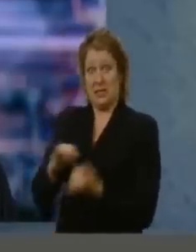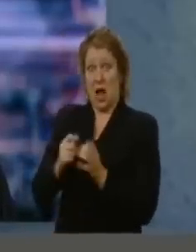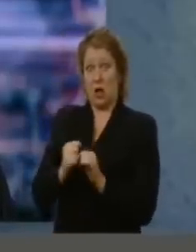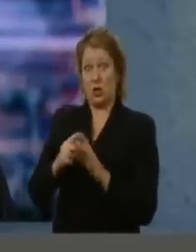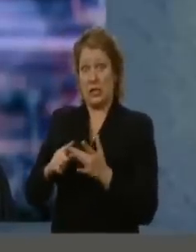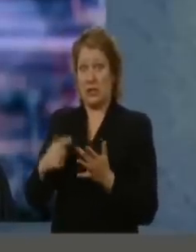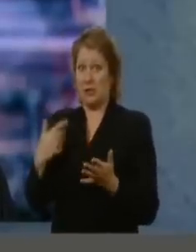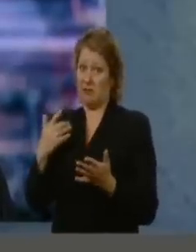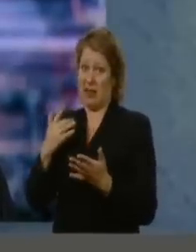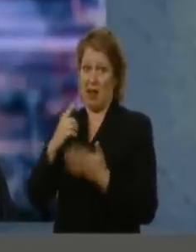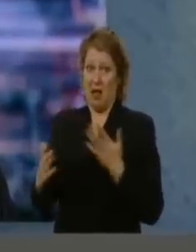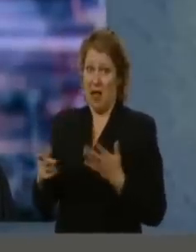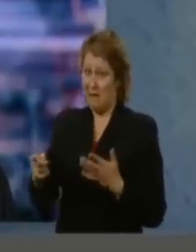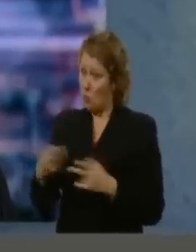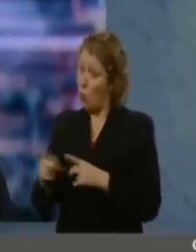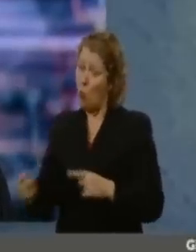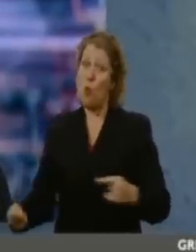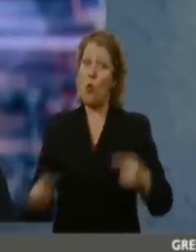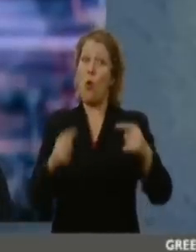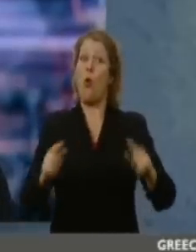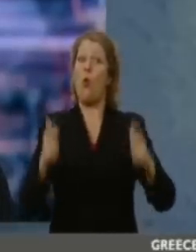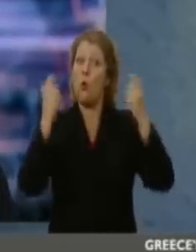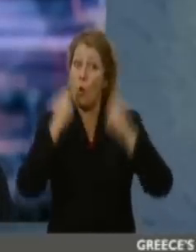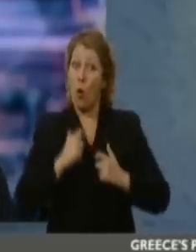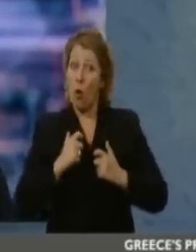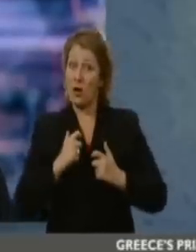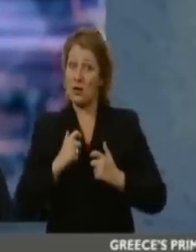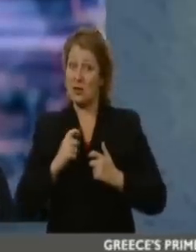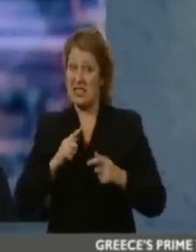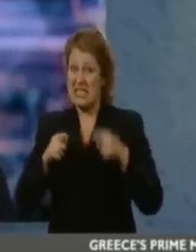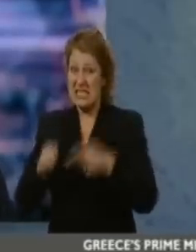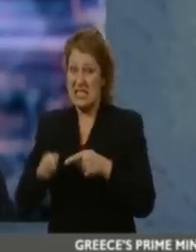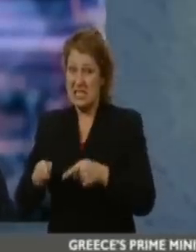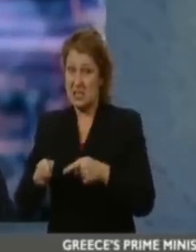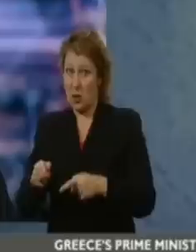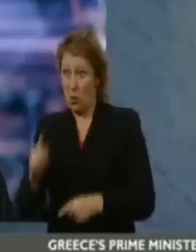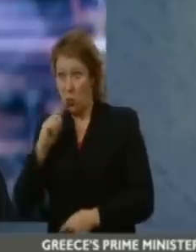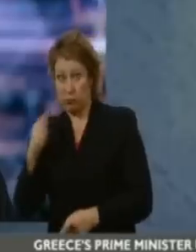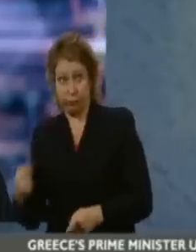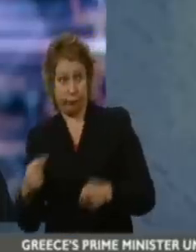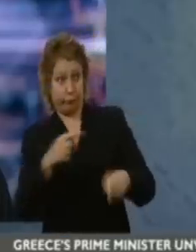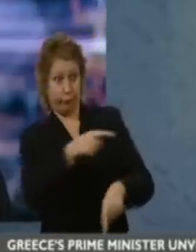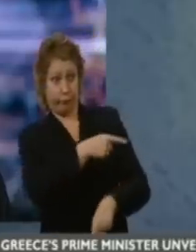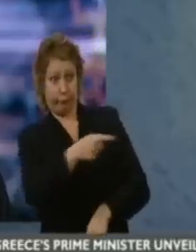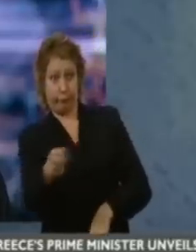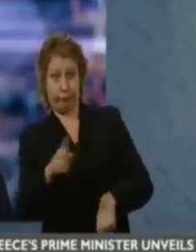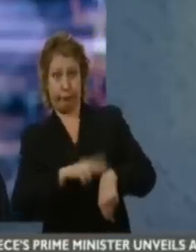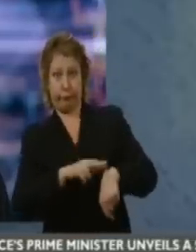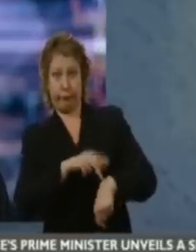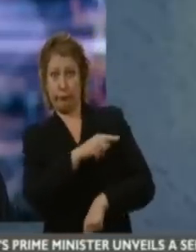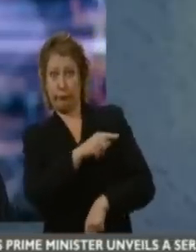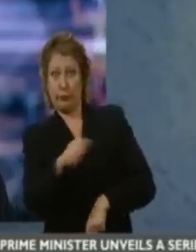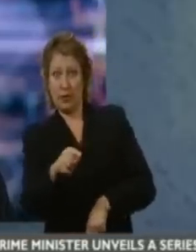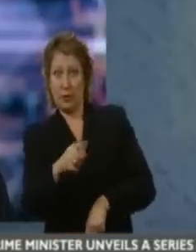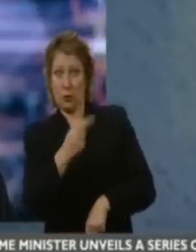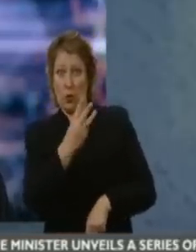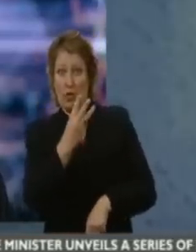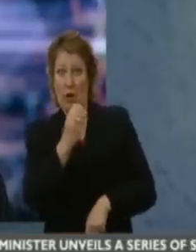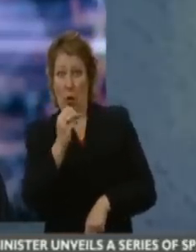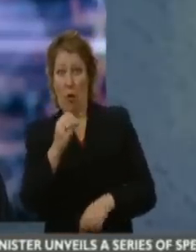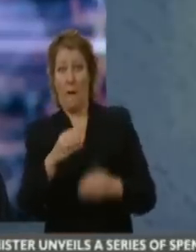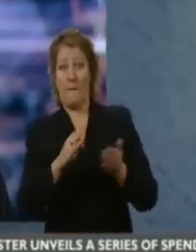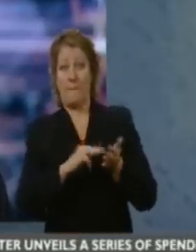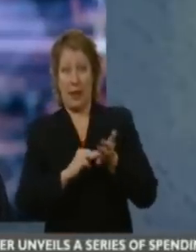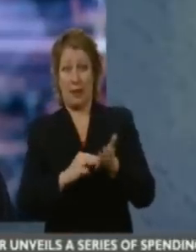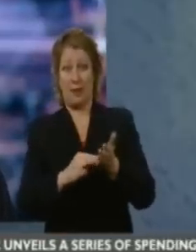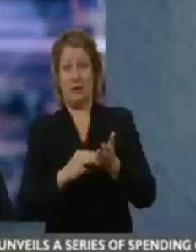decided to go into court while he was incarcerated and to accuse the officers of $230 million tax theft and the theft of our